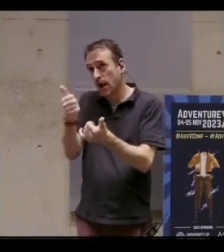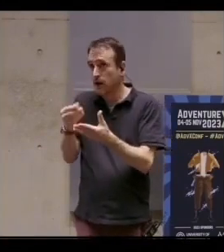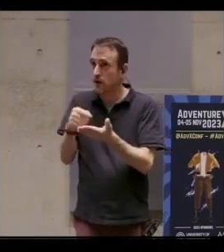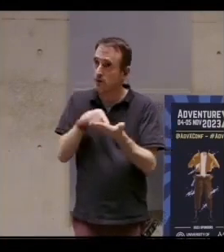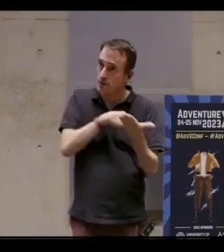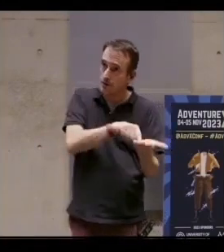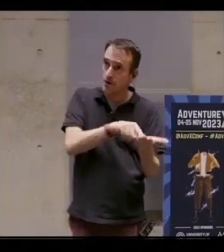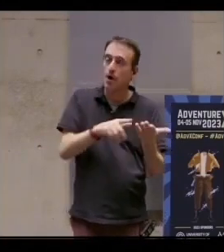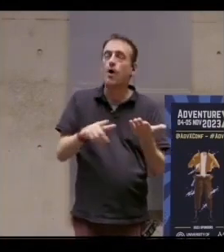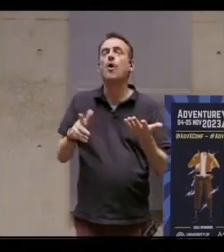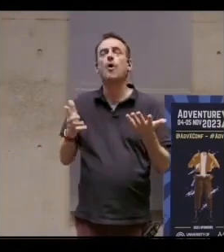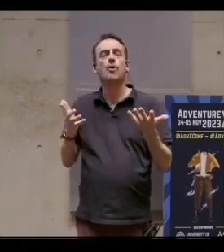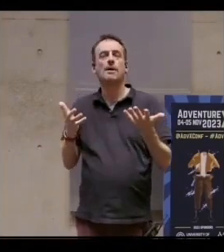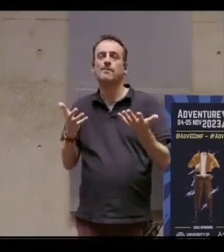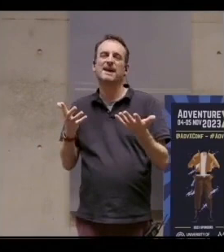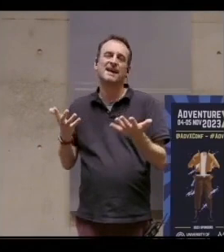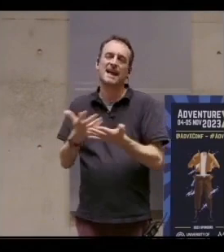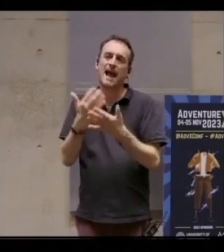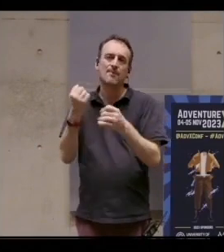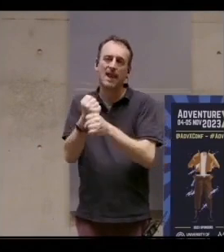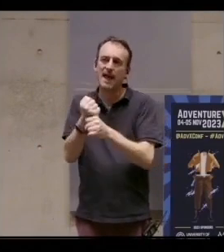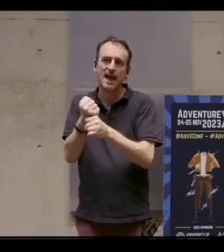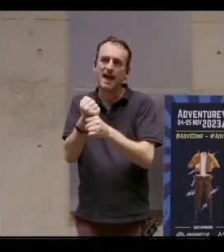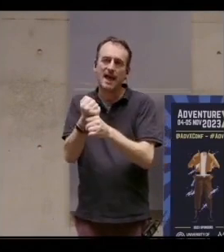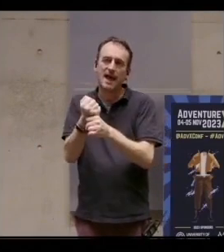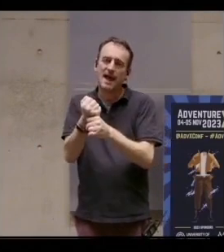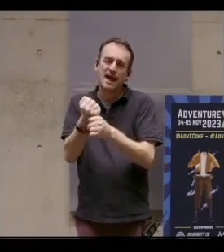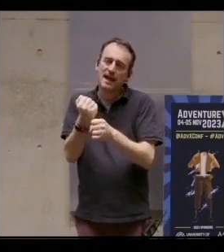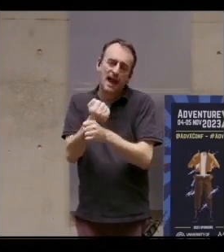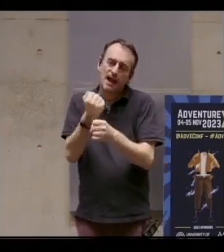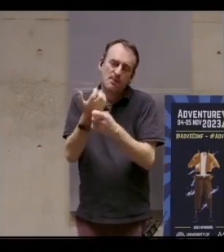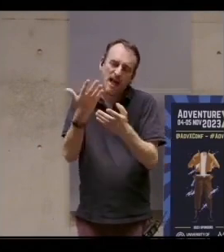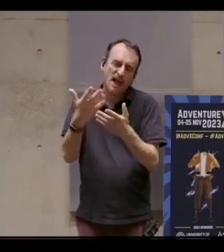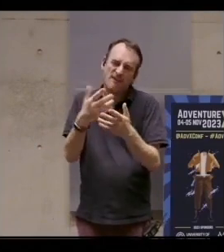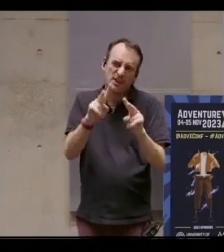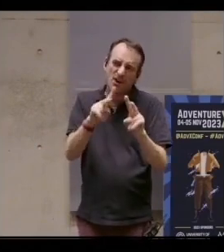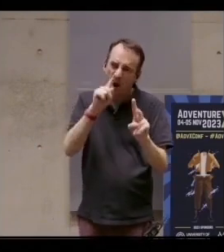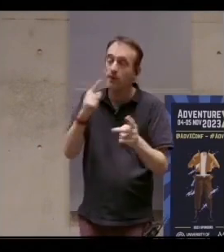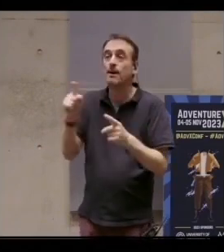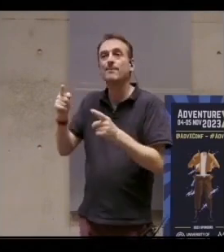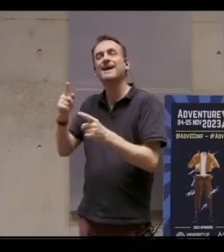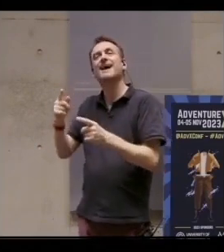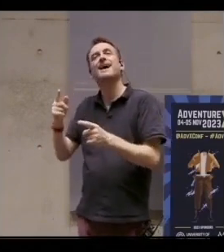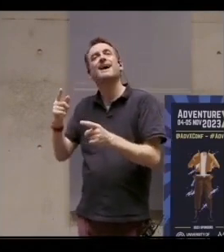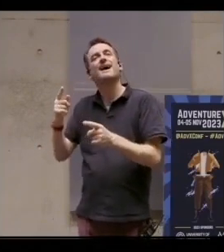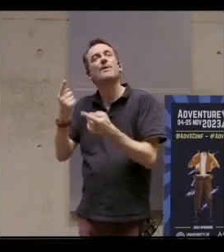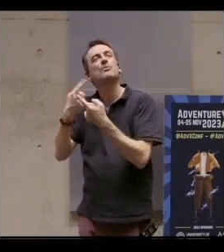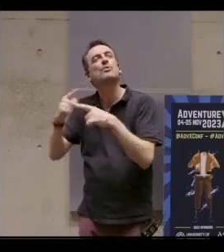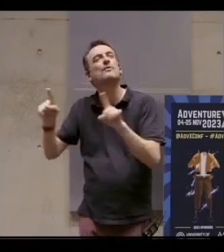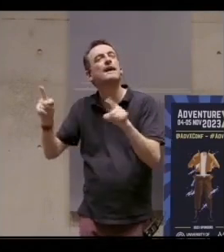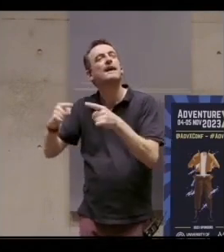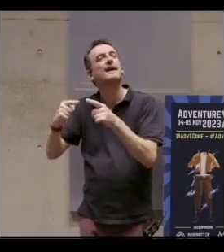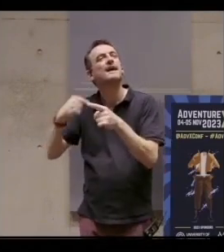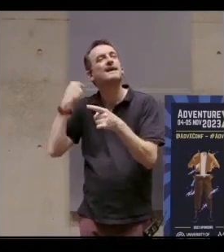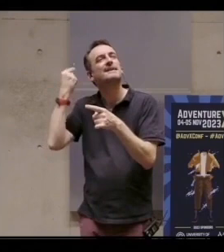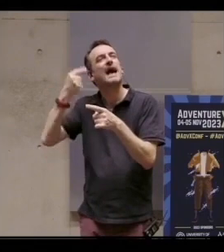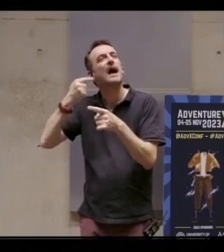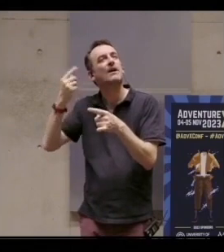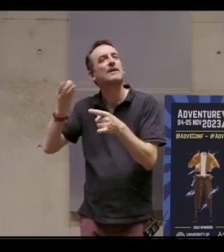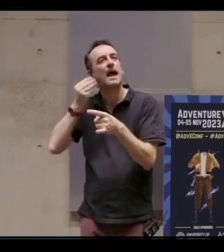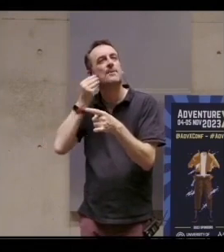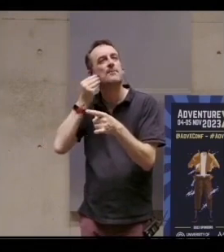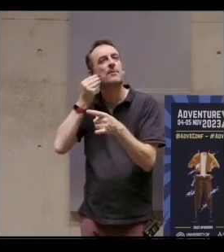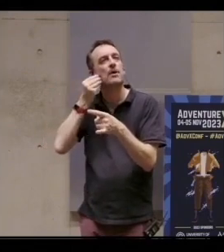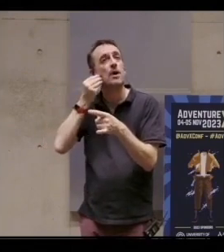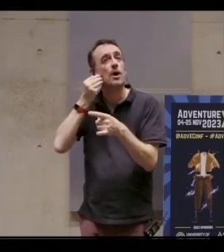for a gameplay video yet, for example, a soundscape, and again, even if you don't have an accurate one, a representative one of like, when you're in combat, this